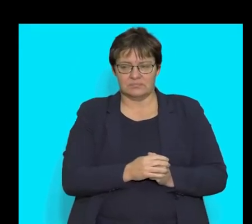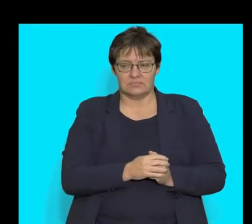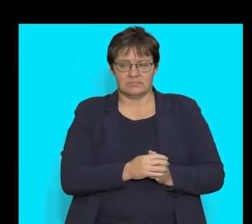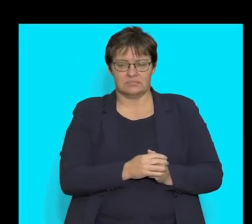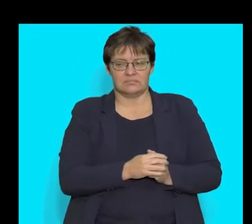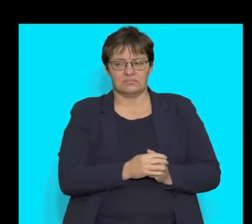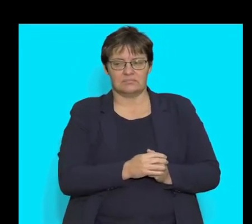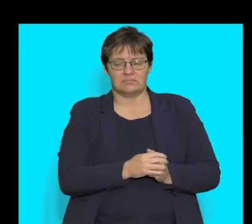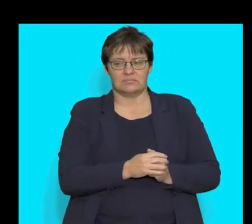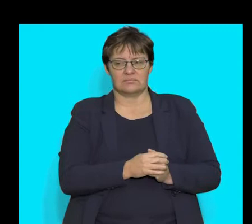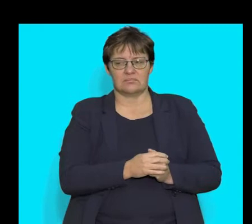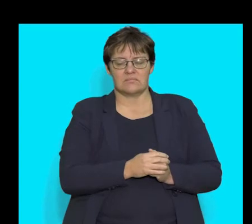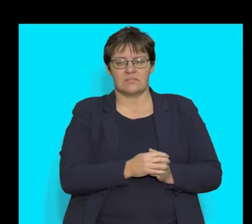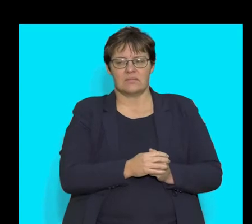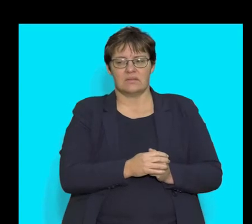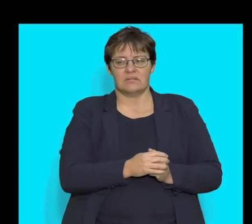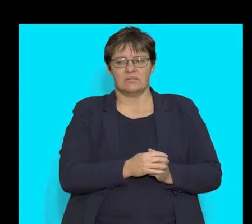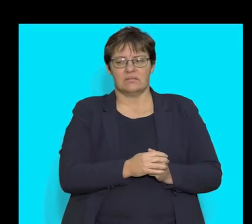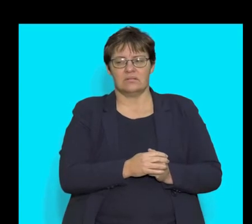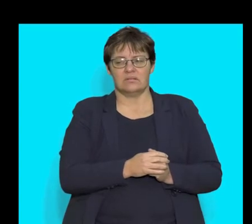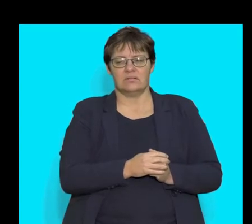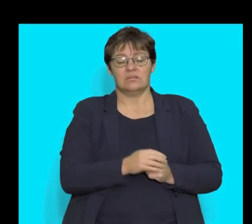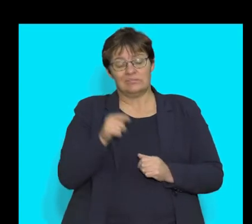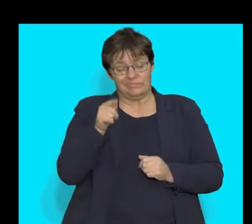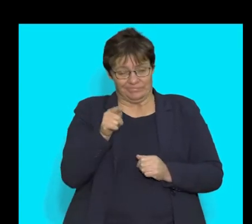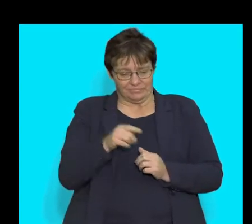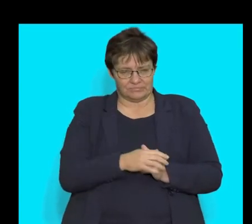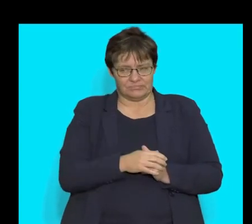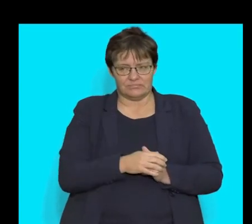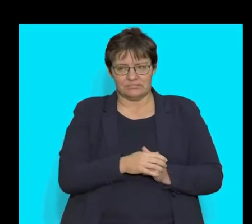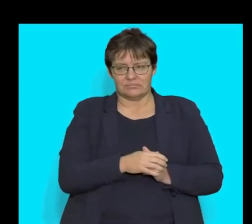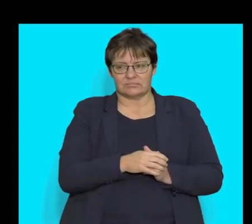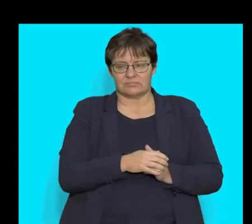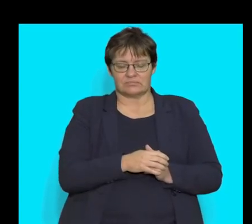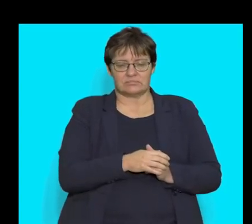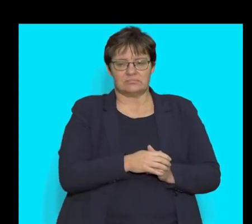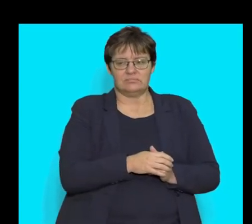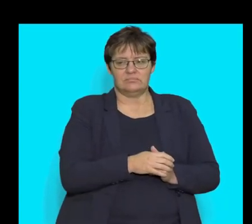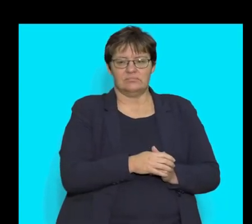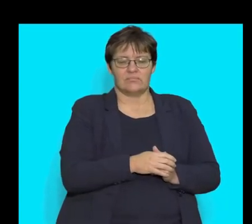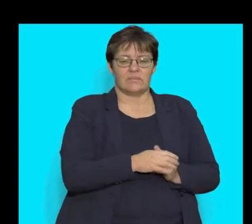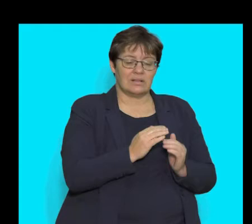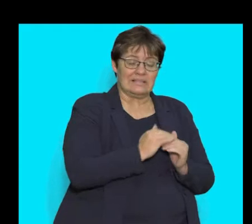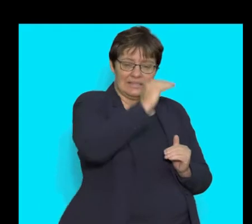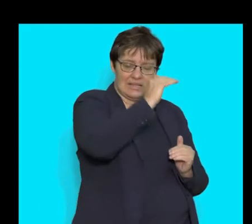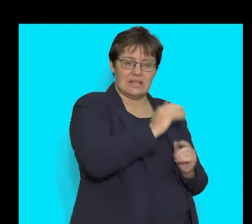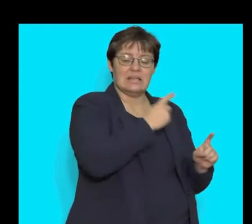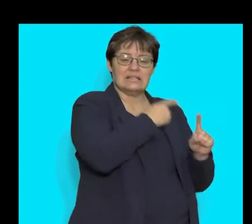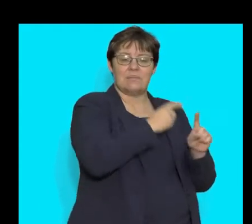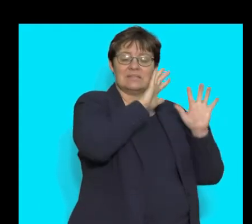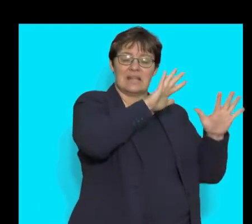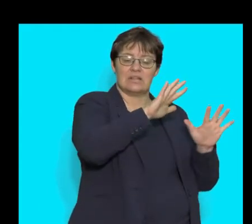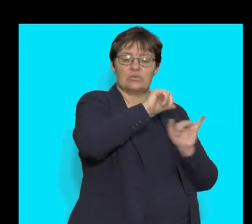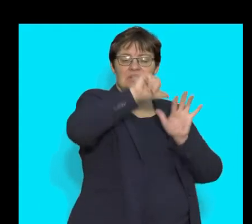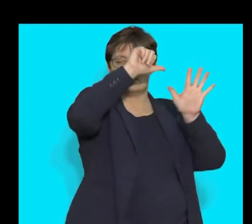further. I think I missed that, but on here, there it is. I've put the distance as times 10